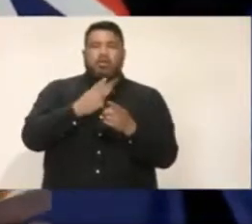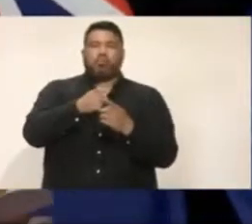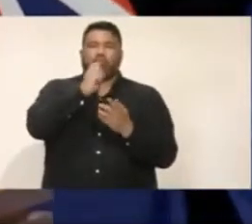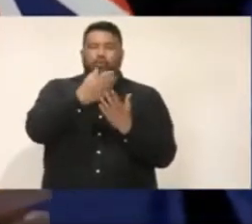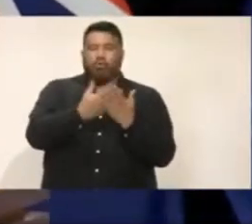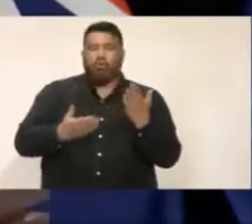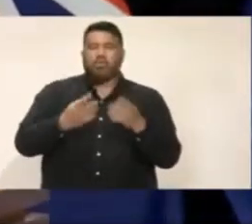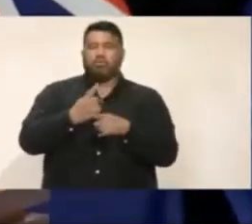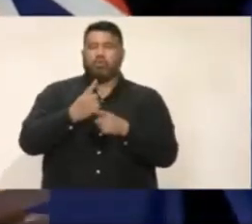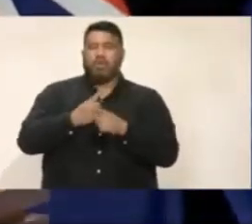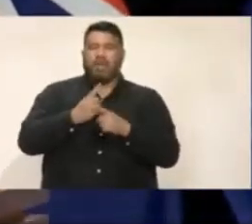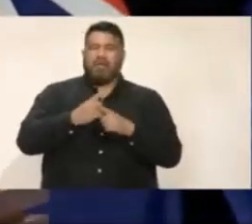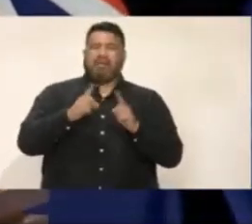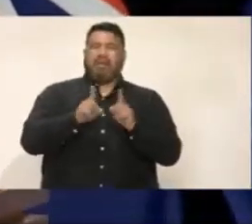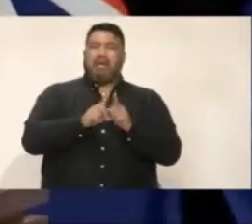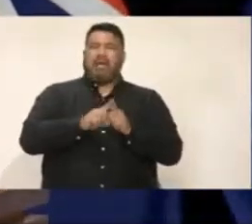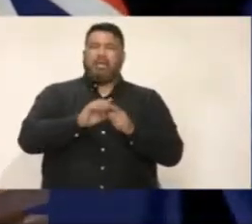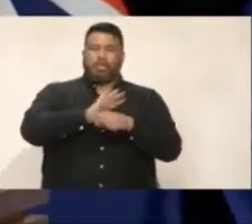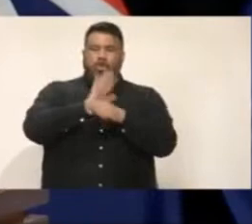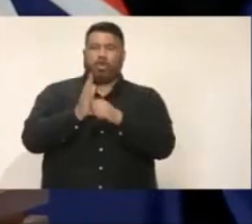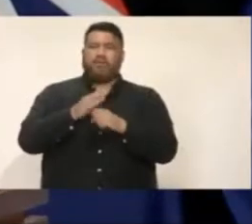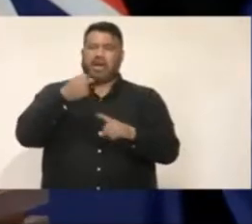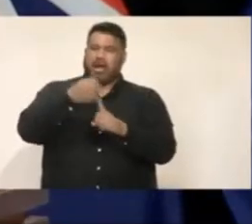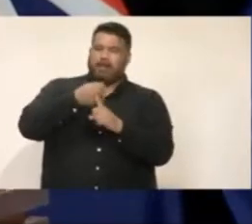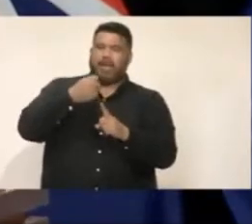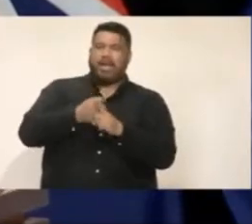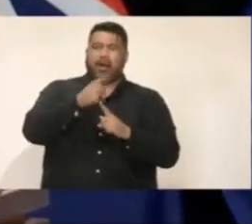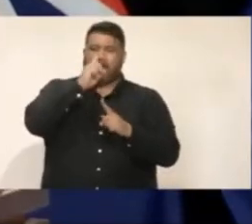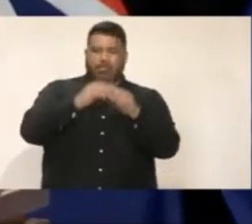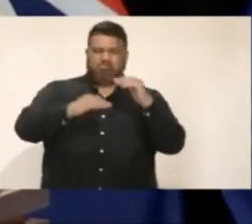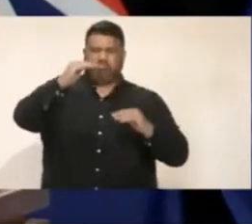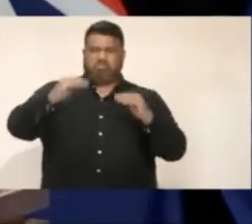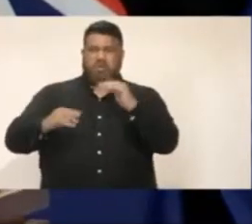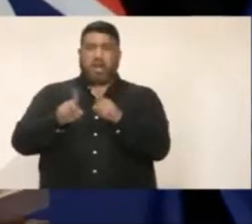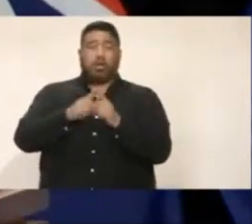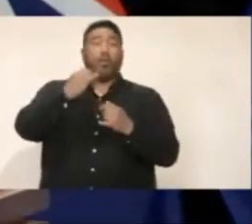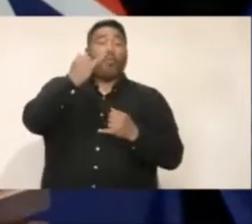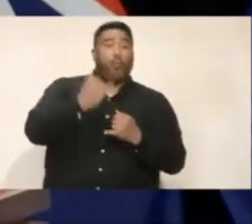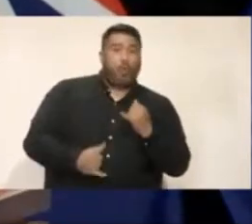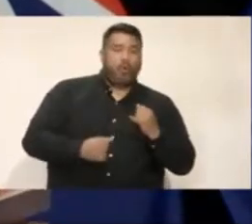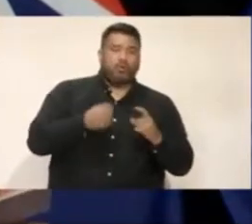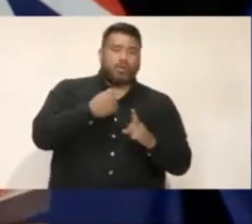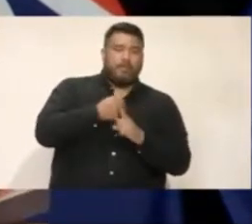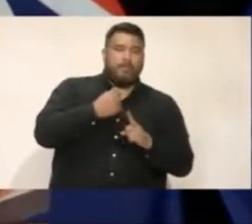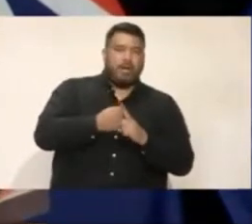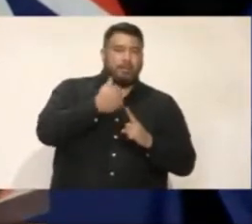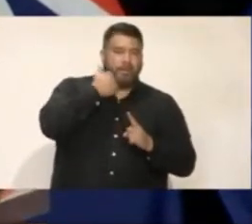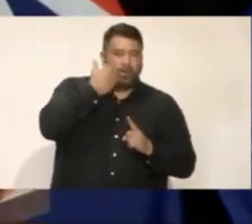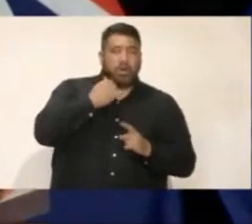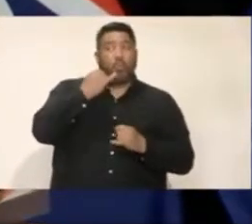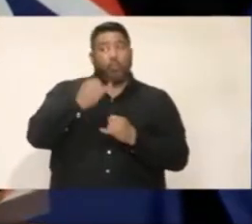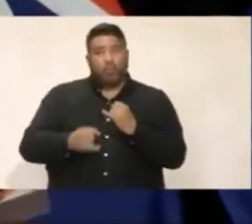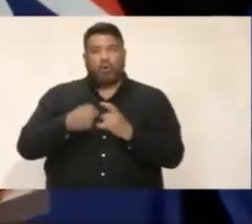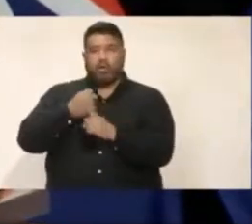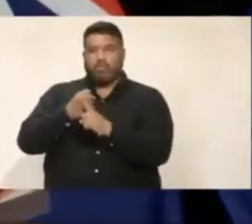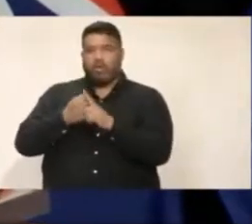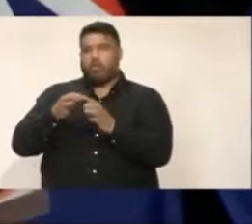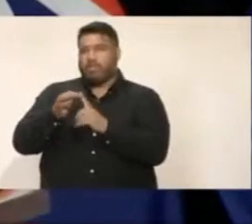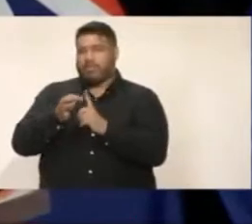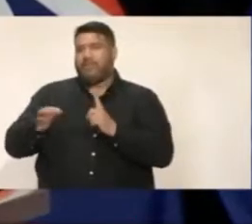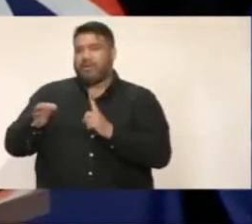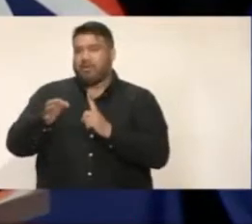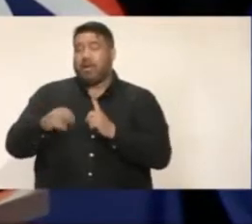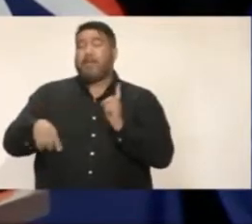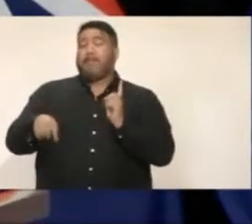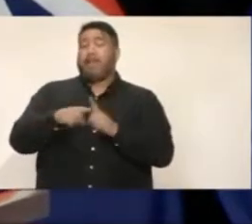how COVID affects different ethnicities, specifically Māori and Pacifica. They also say it's